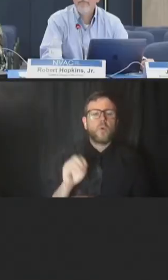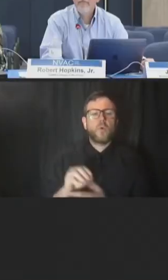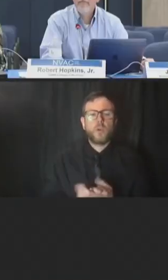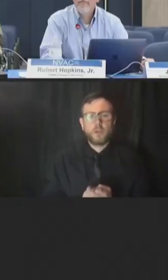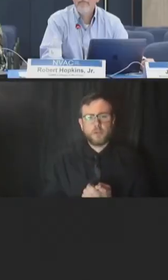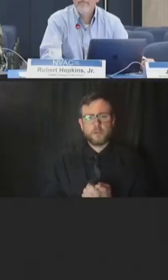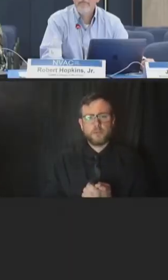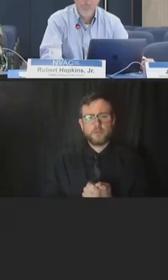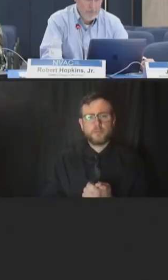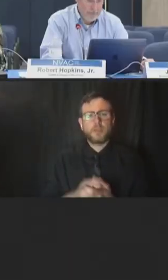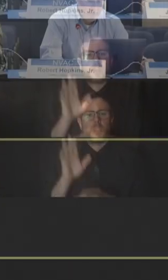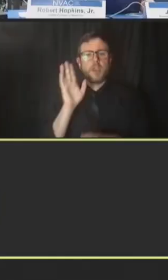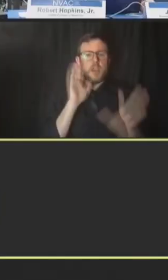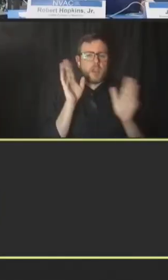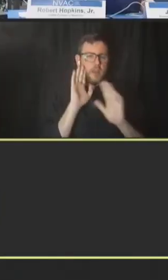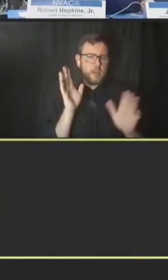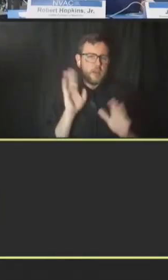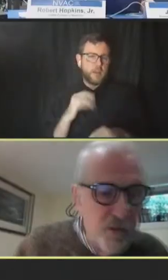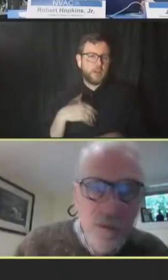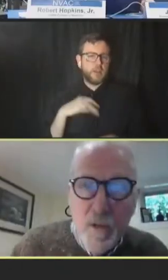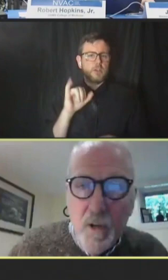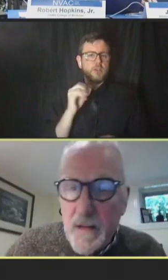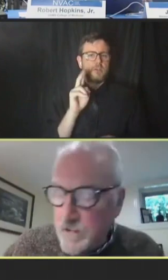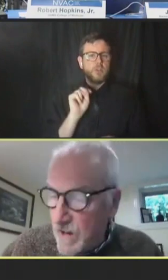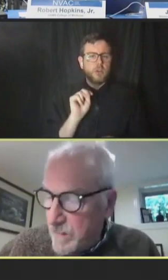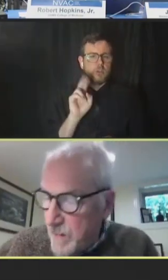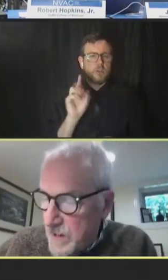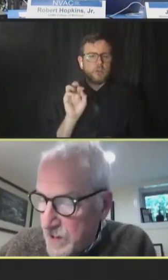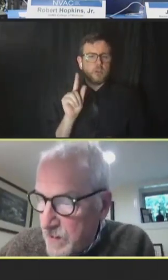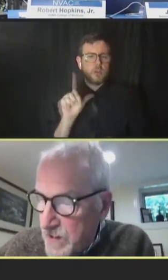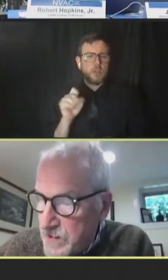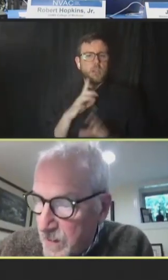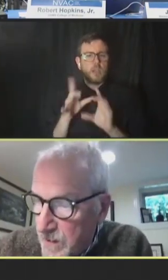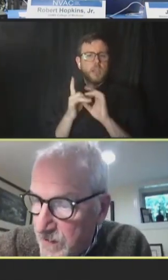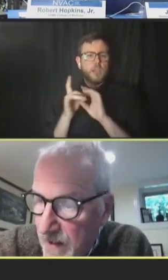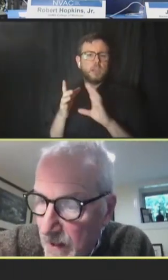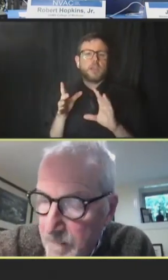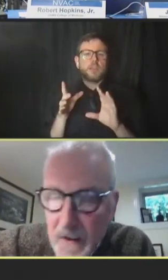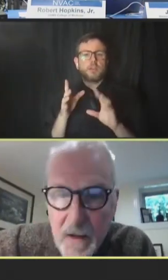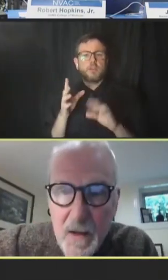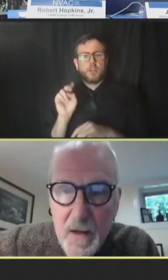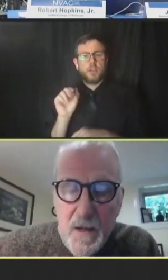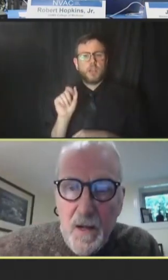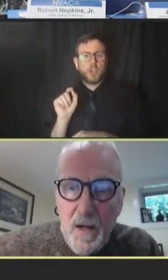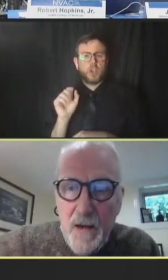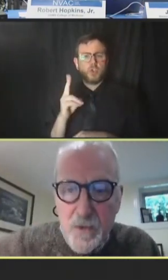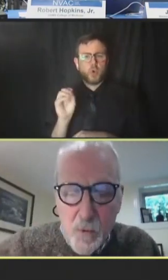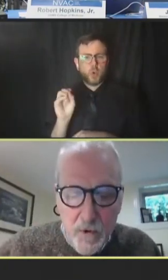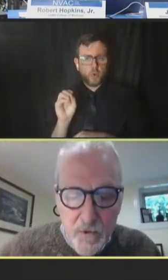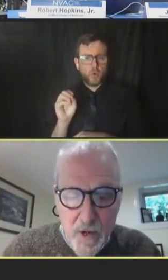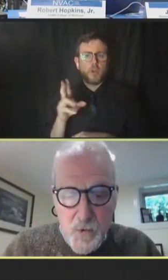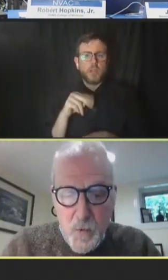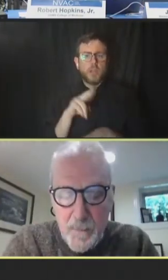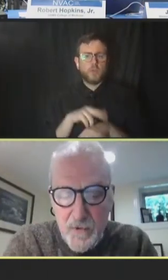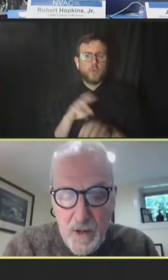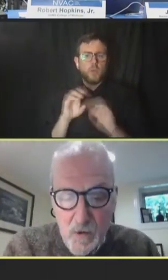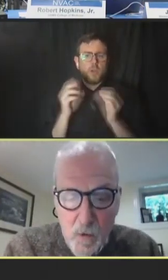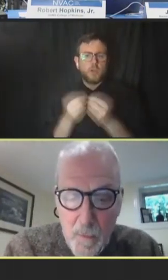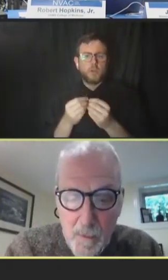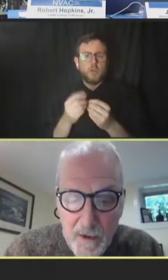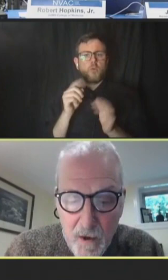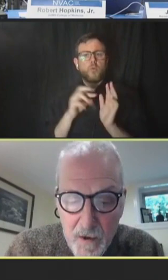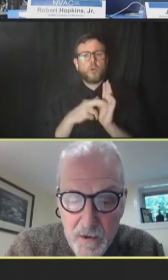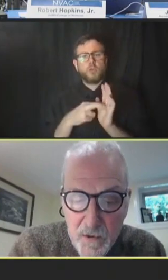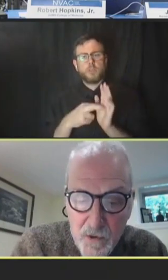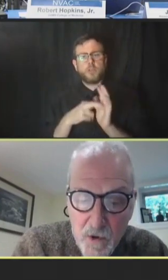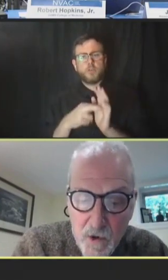Yes, hi, I'm John Douglas, liaison from NACHO. NACHO is the national organization representing local